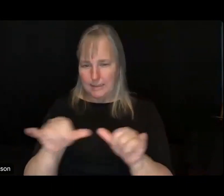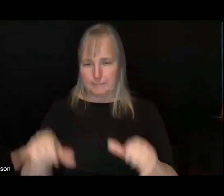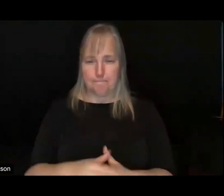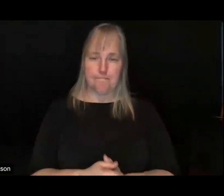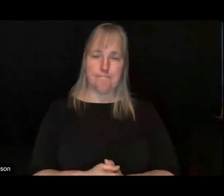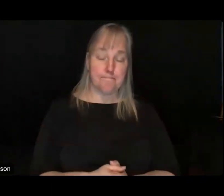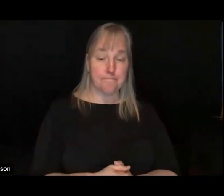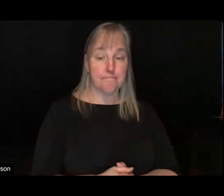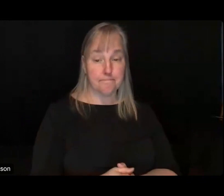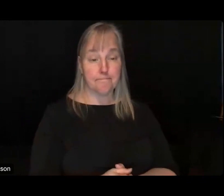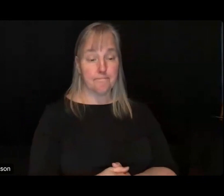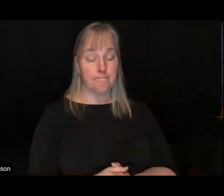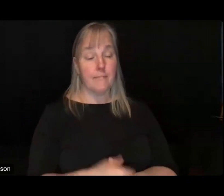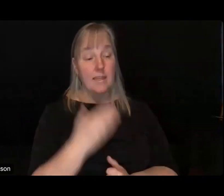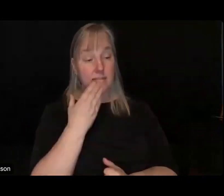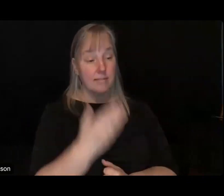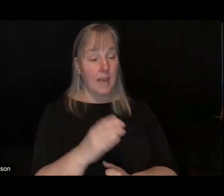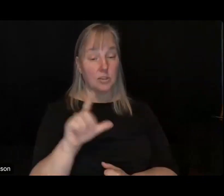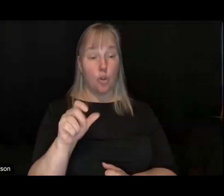Thanks, Laura. And then Chuck,